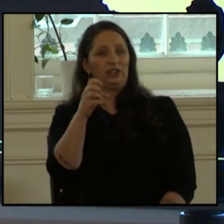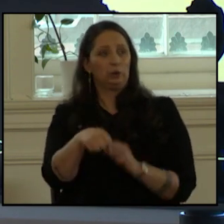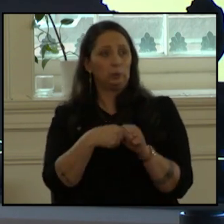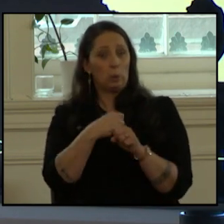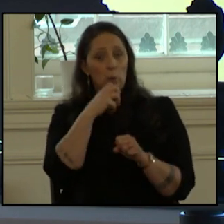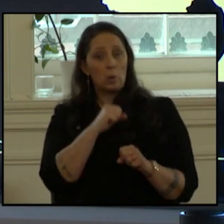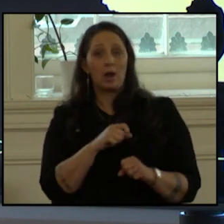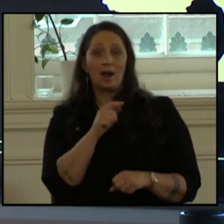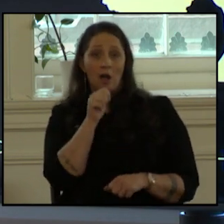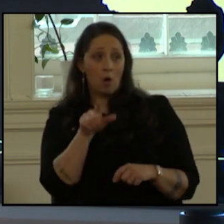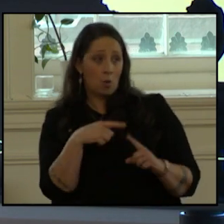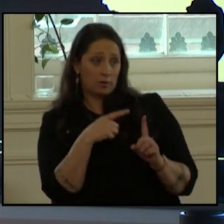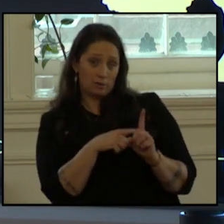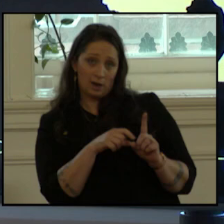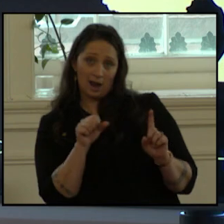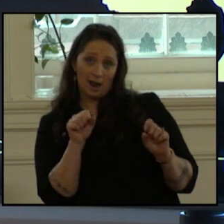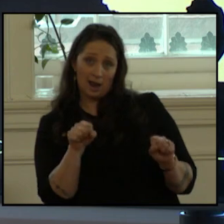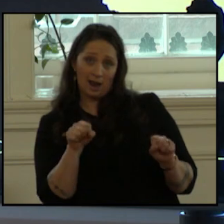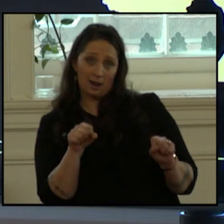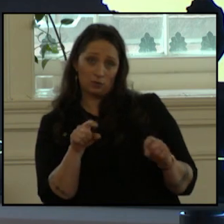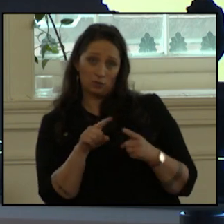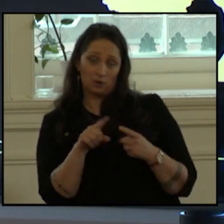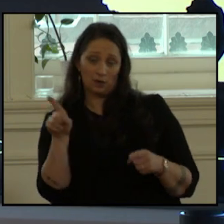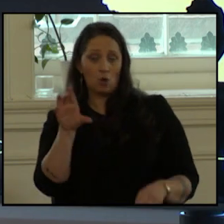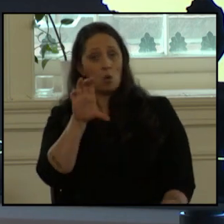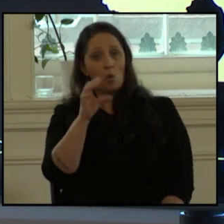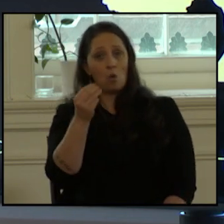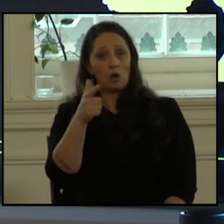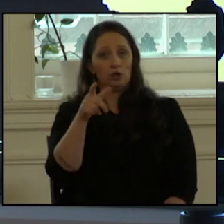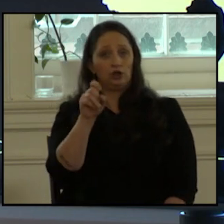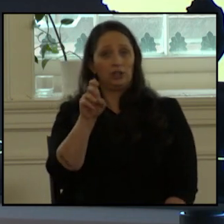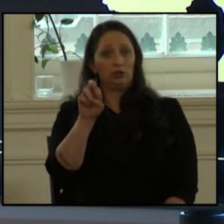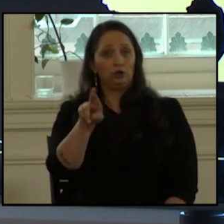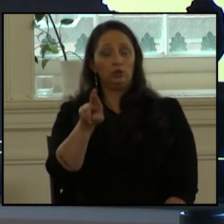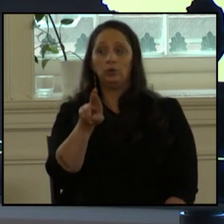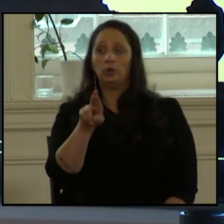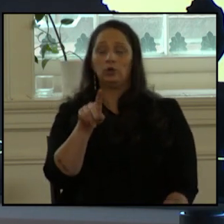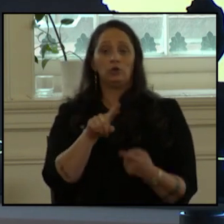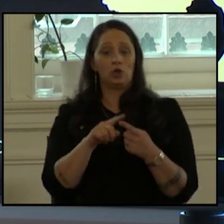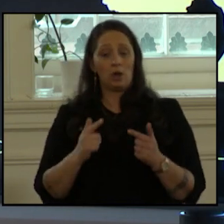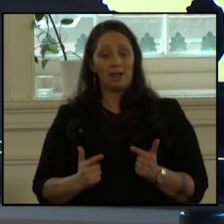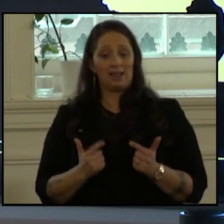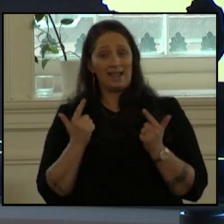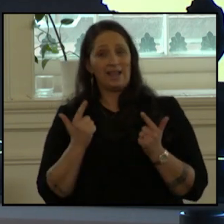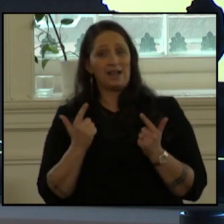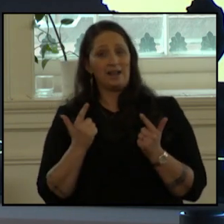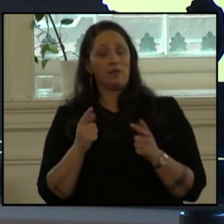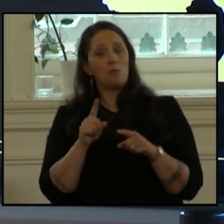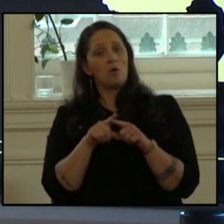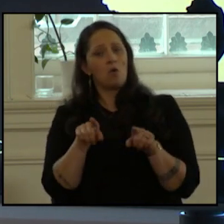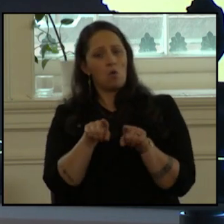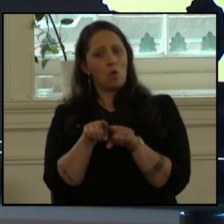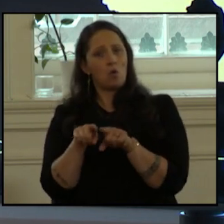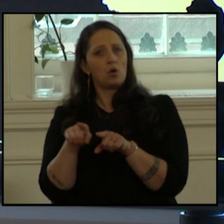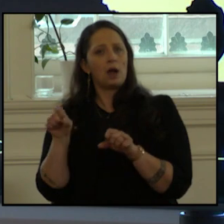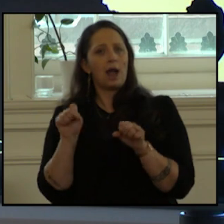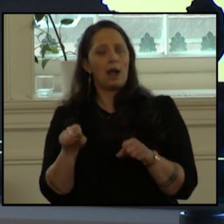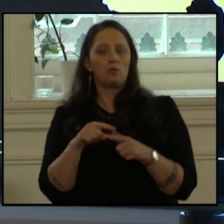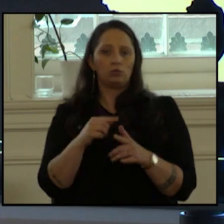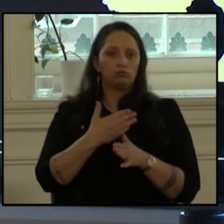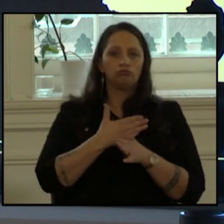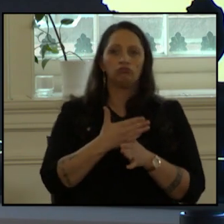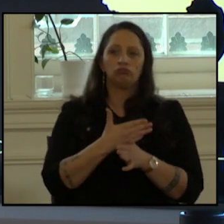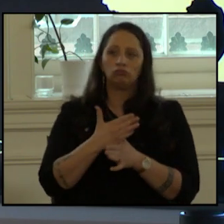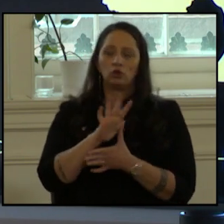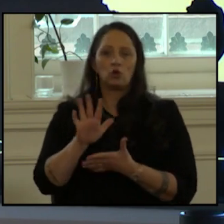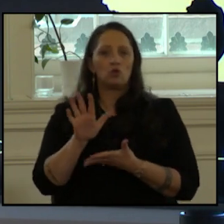she able in Colchester to live her life, but she was able to share her